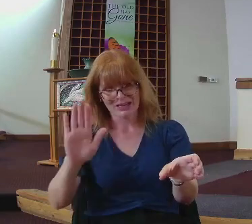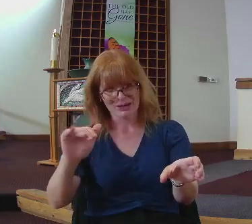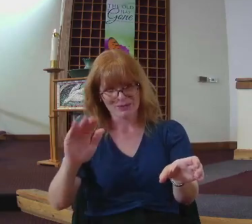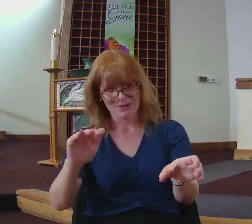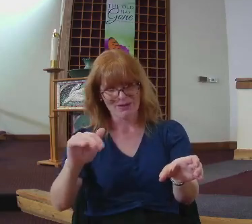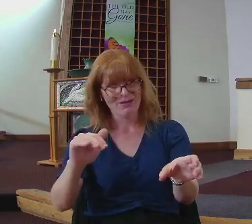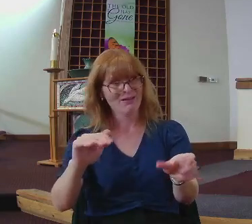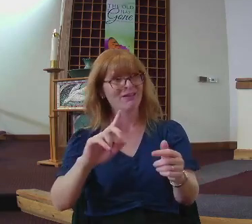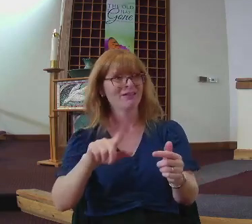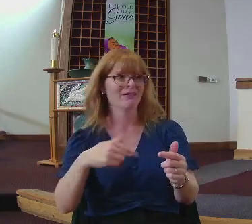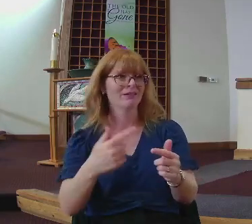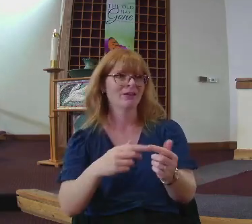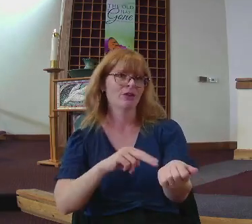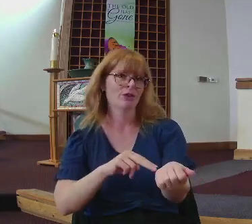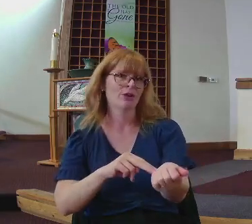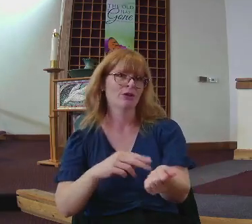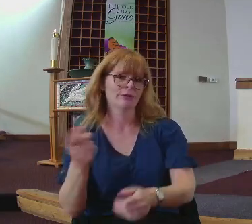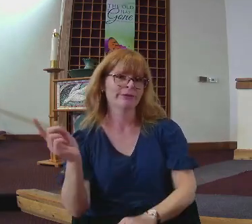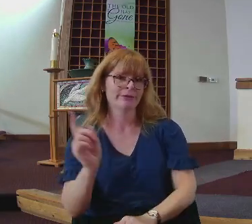that last bit of morphine.